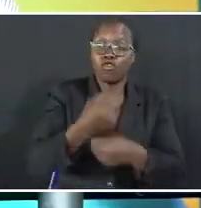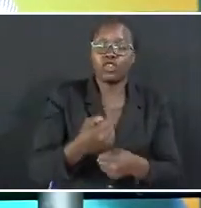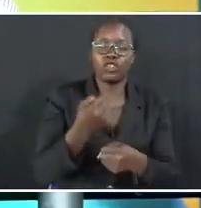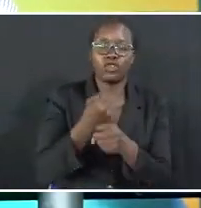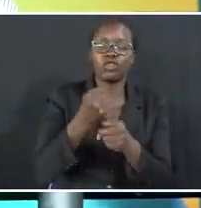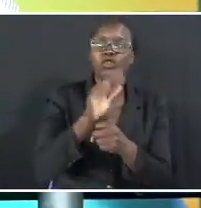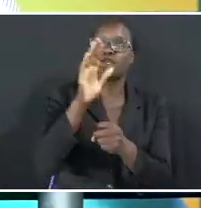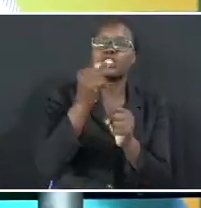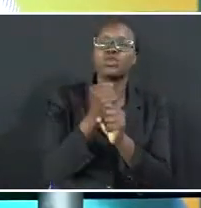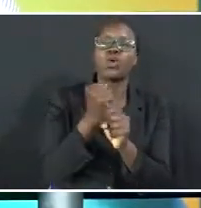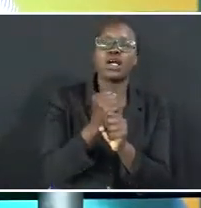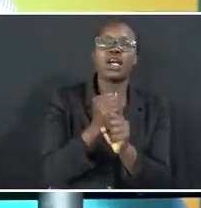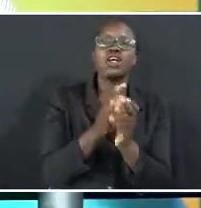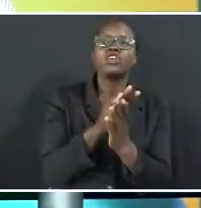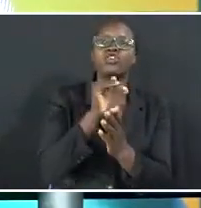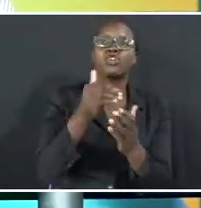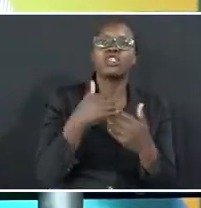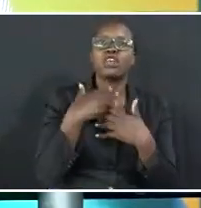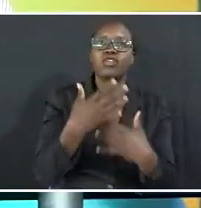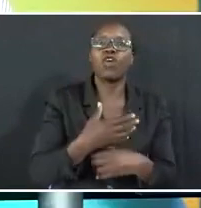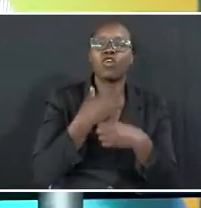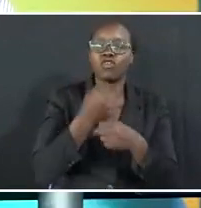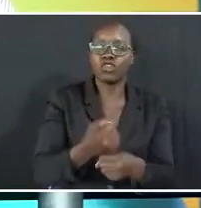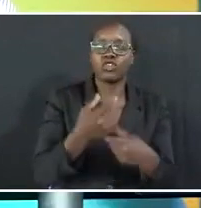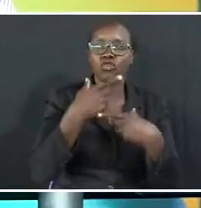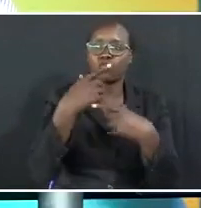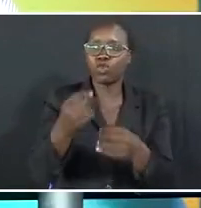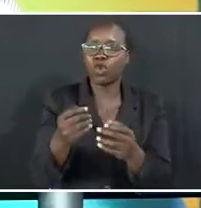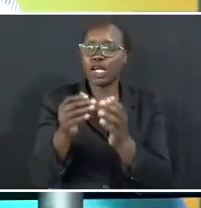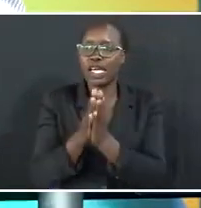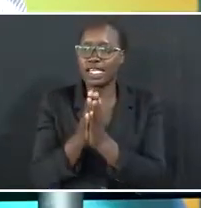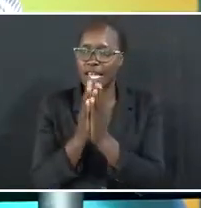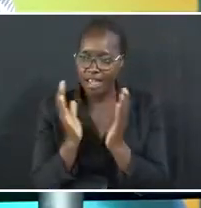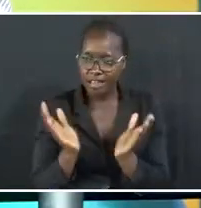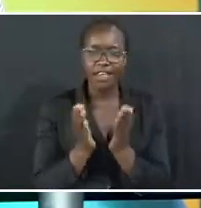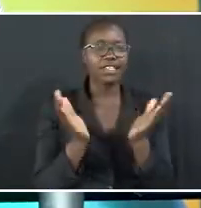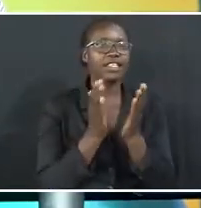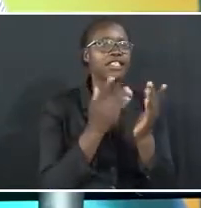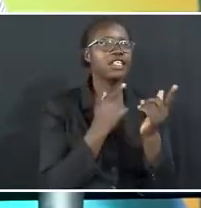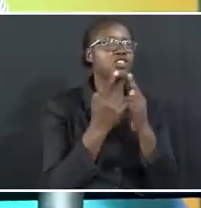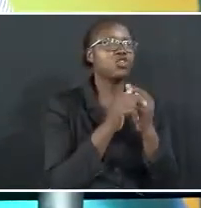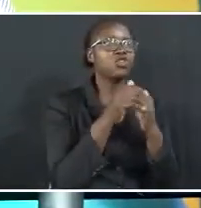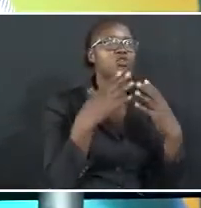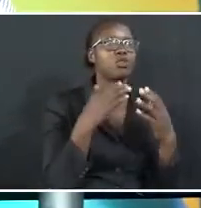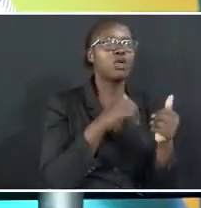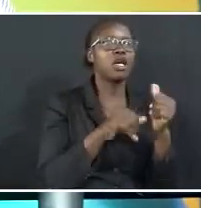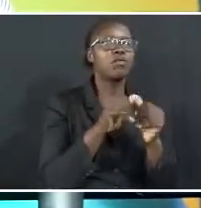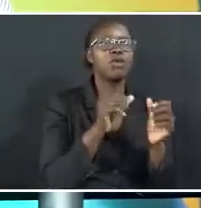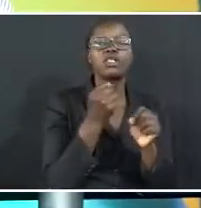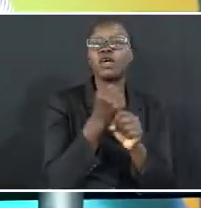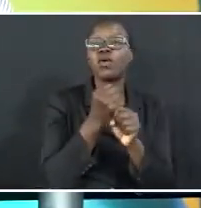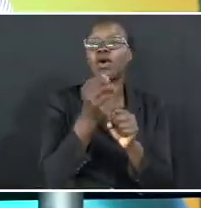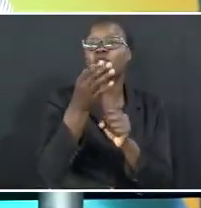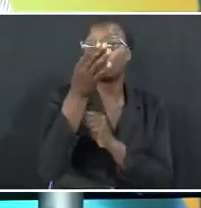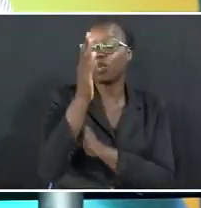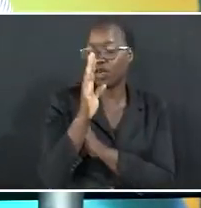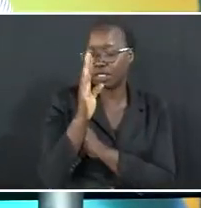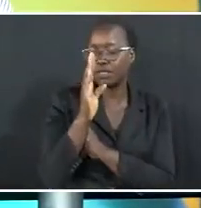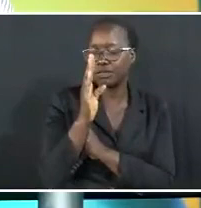to do His word. You will not have the confidence to go in courage and talk to people about the work of